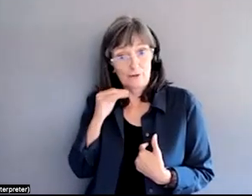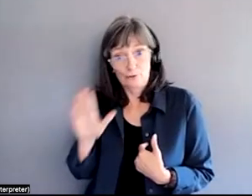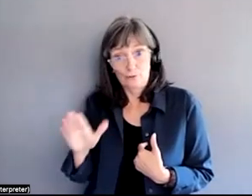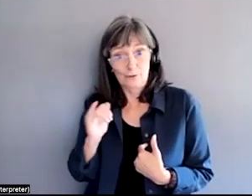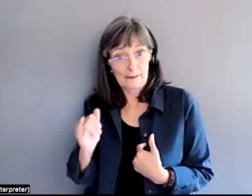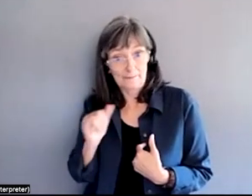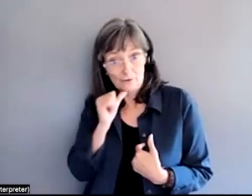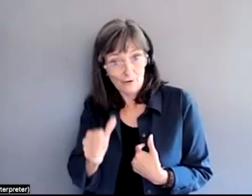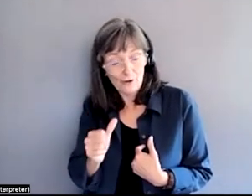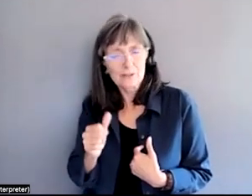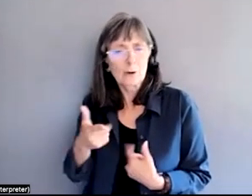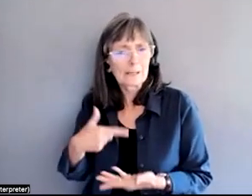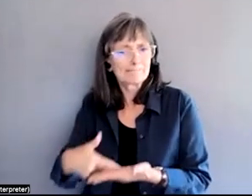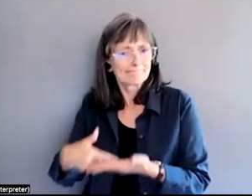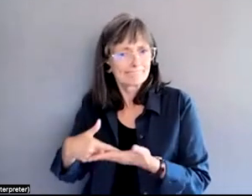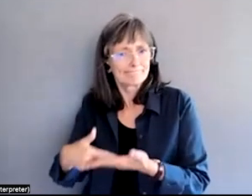with them about